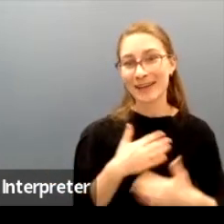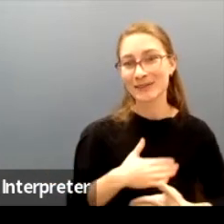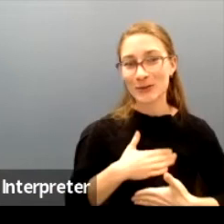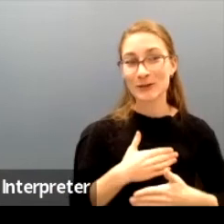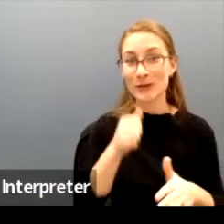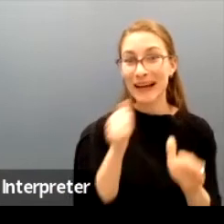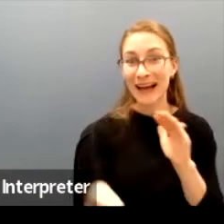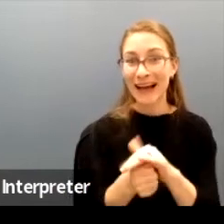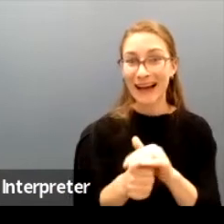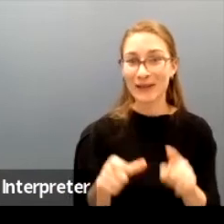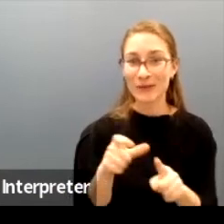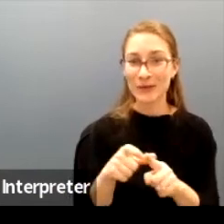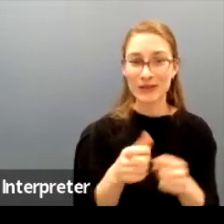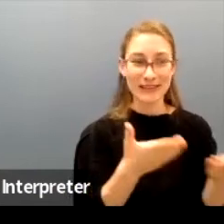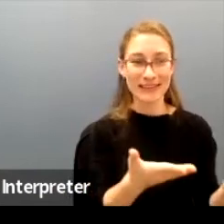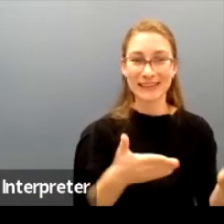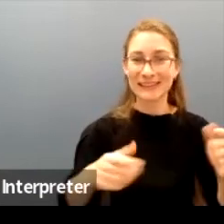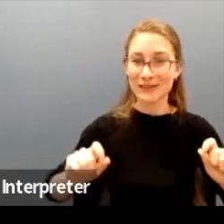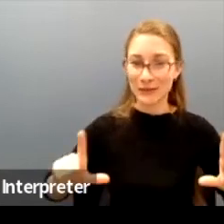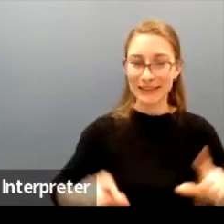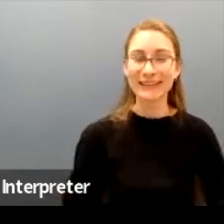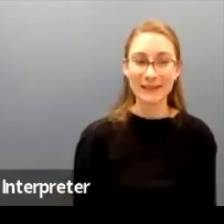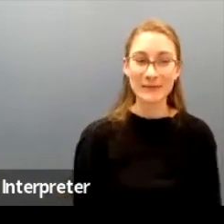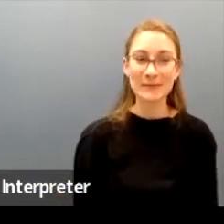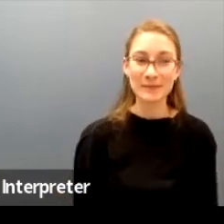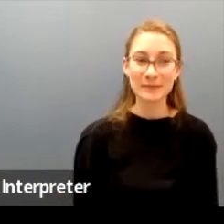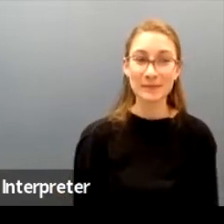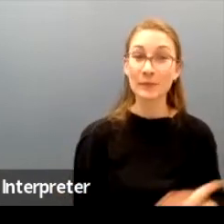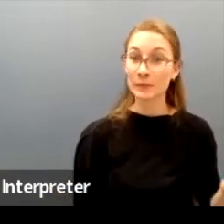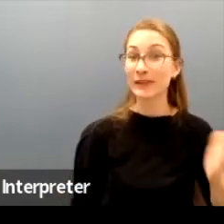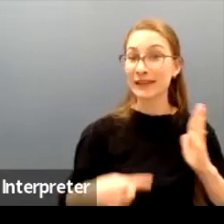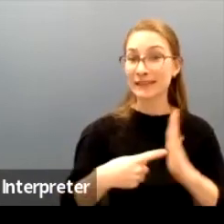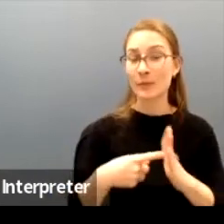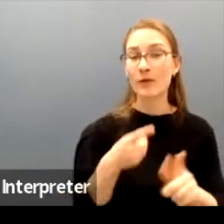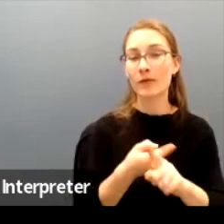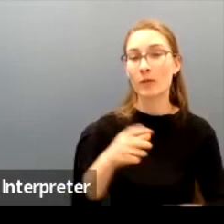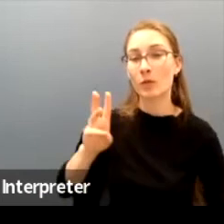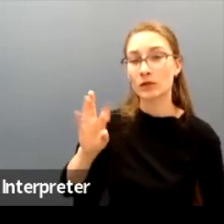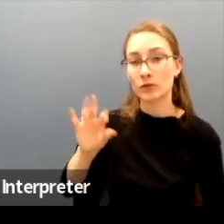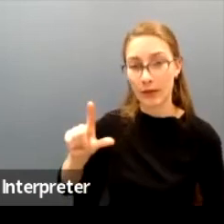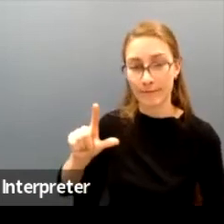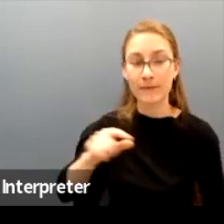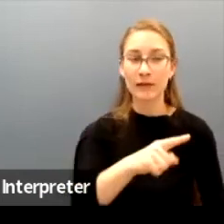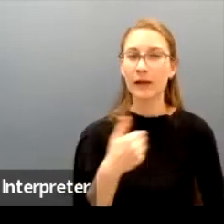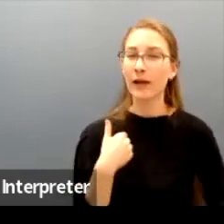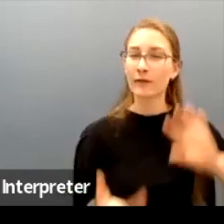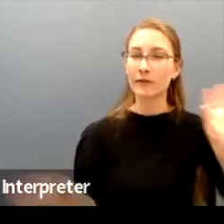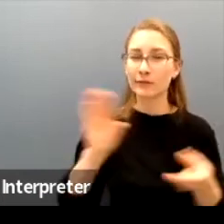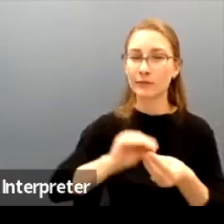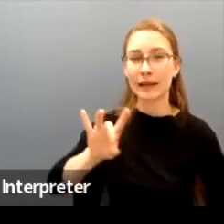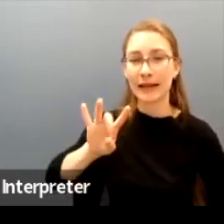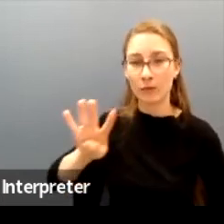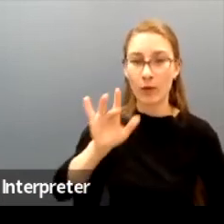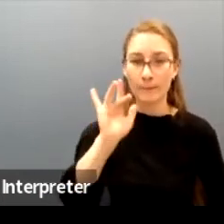words on the screen. So this is an example of LAMP Words for Life. There are 84 buttons on this page alone. It can be